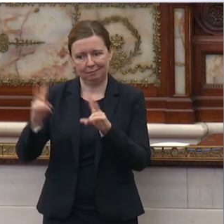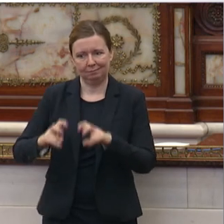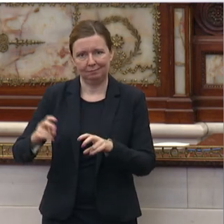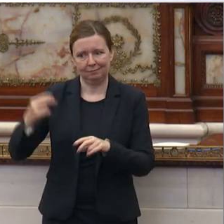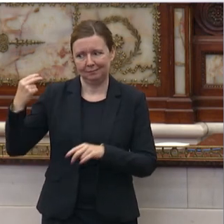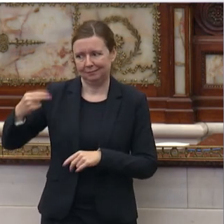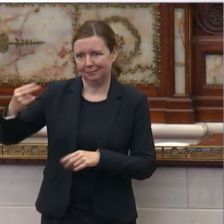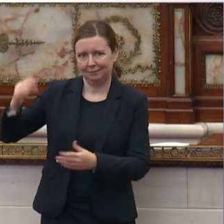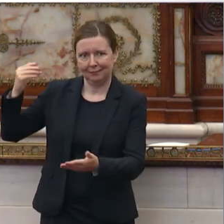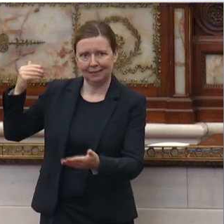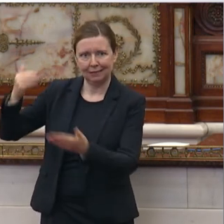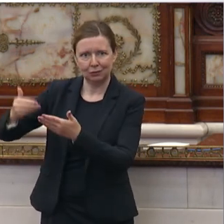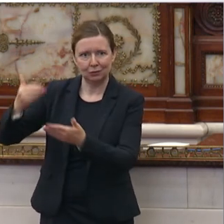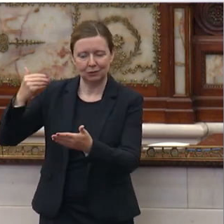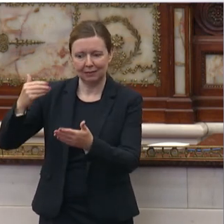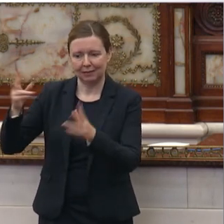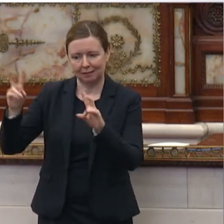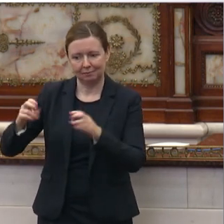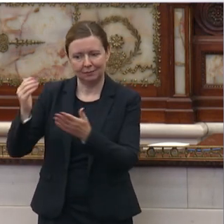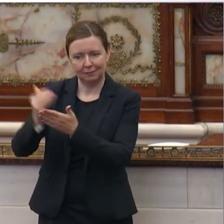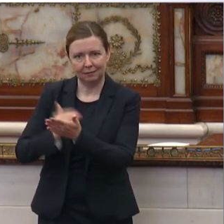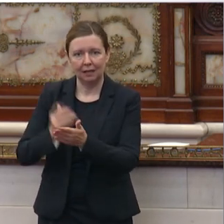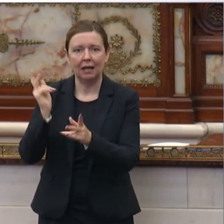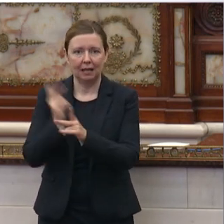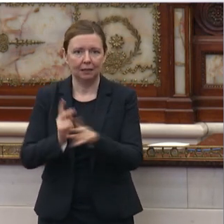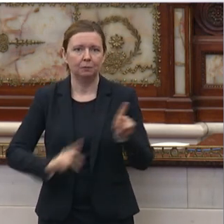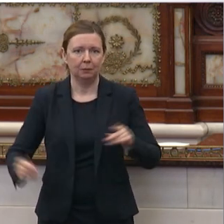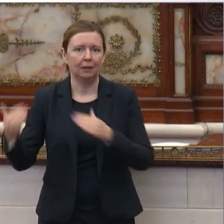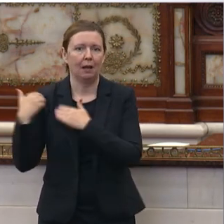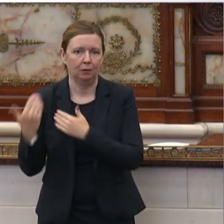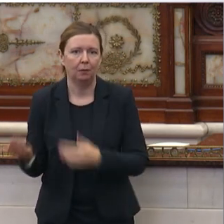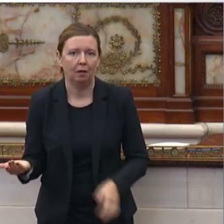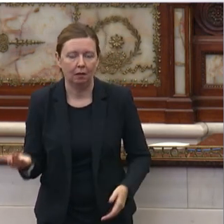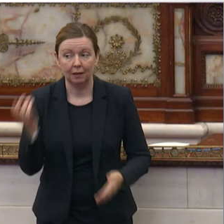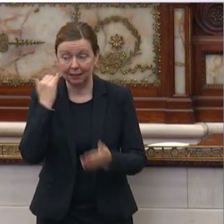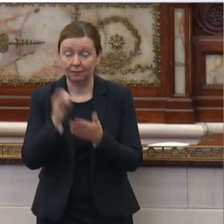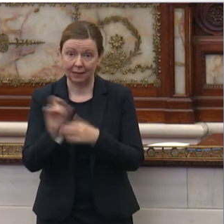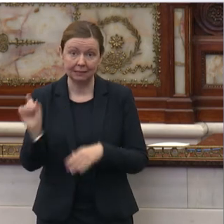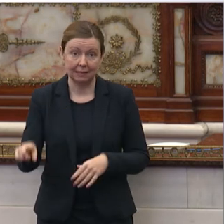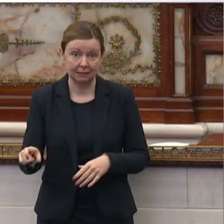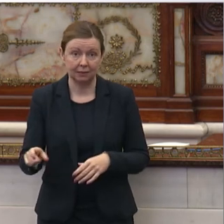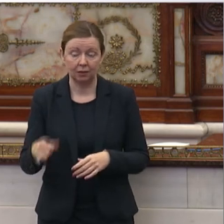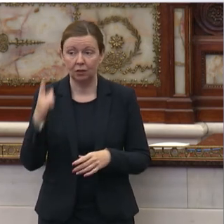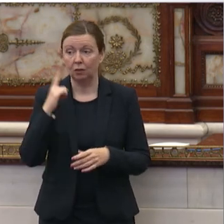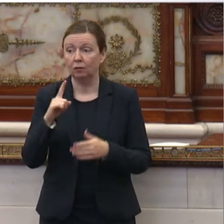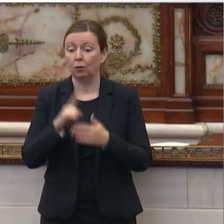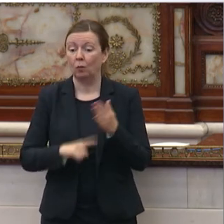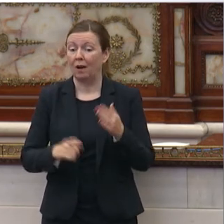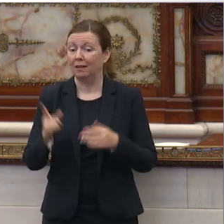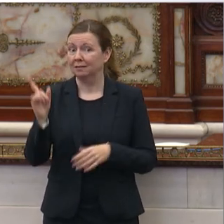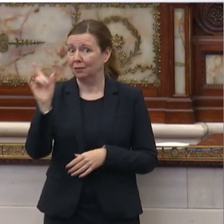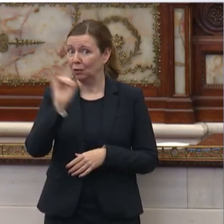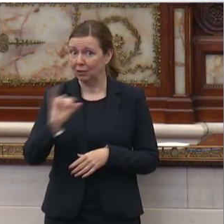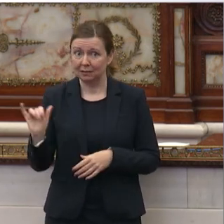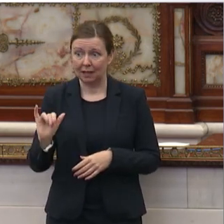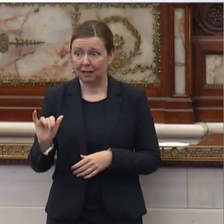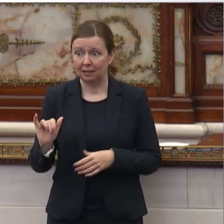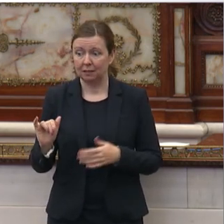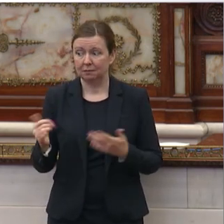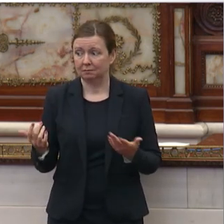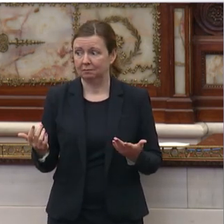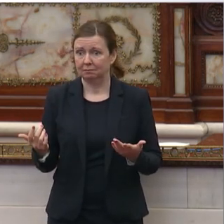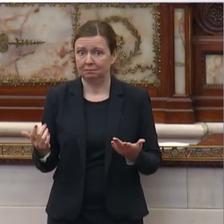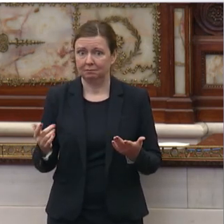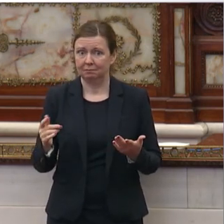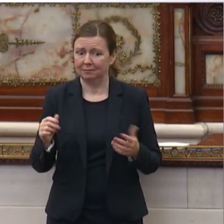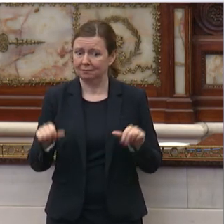at the records and hold persons responsible accountable if that's necessary for what appears to be very